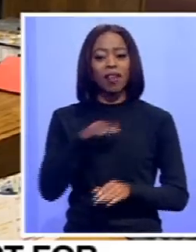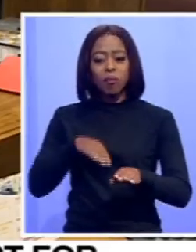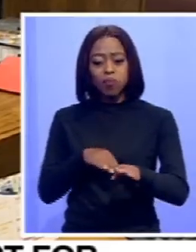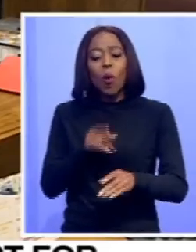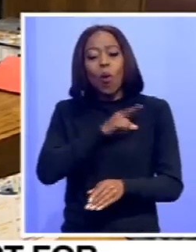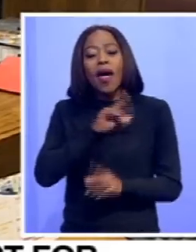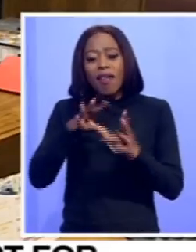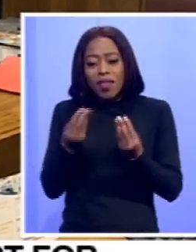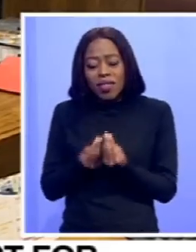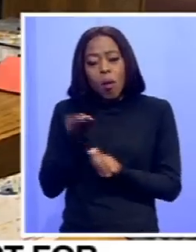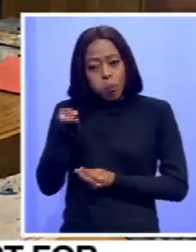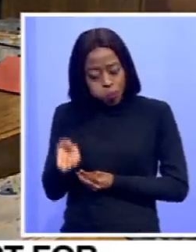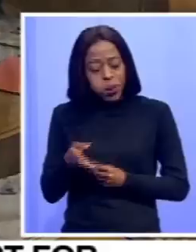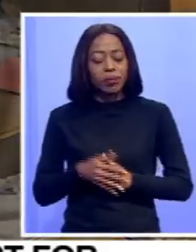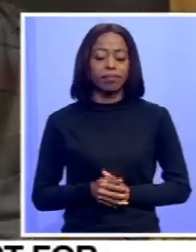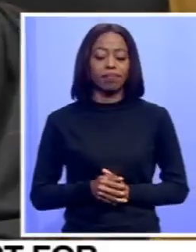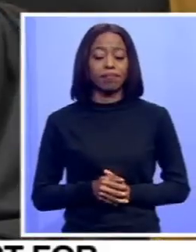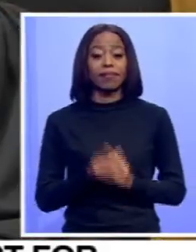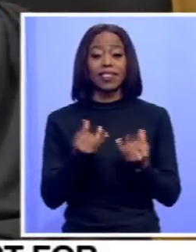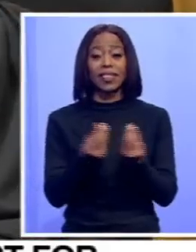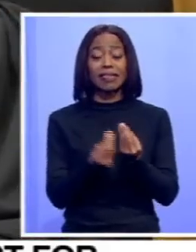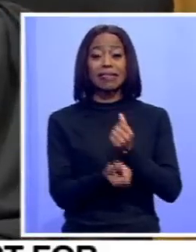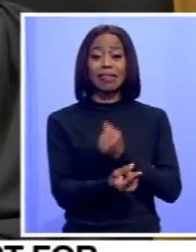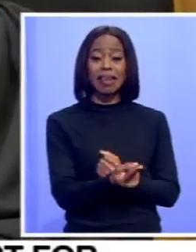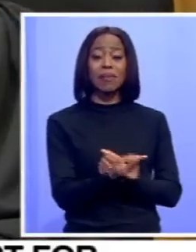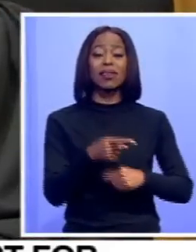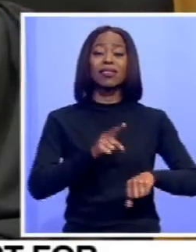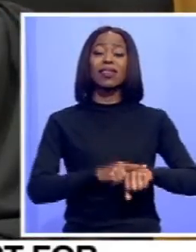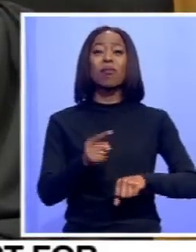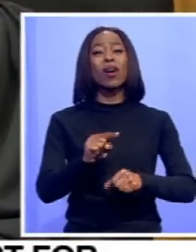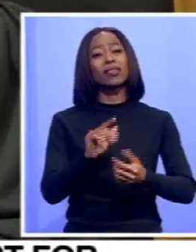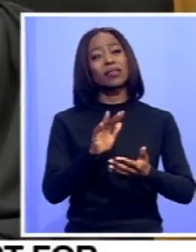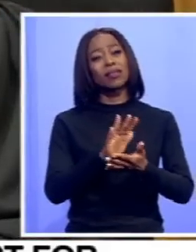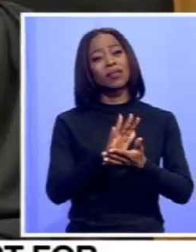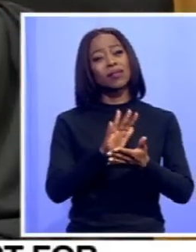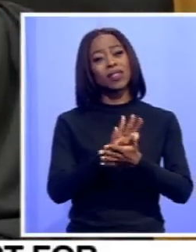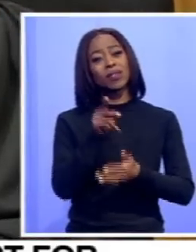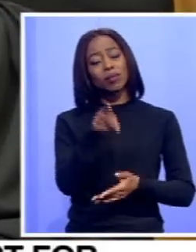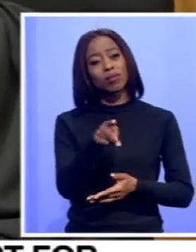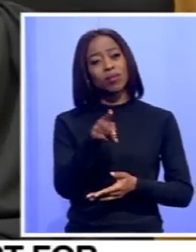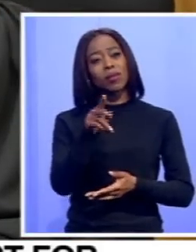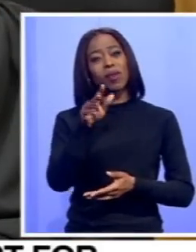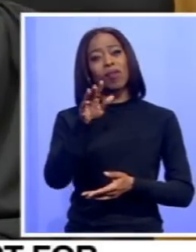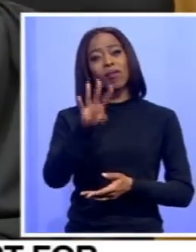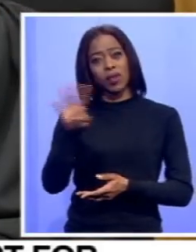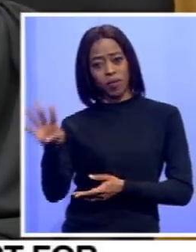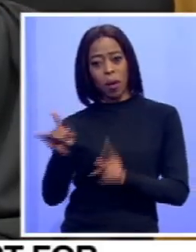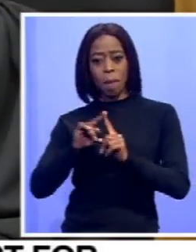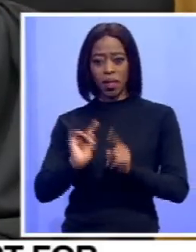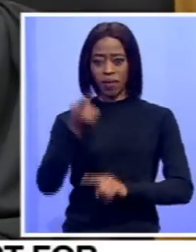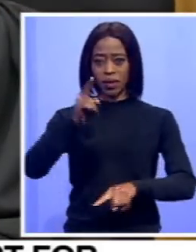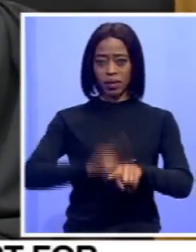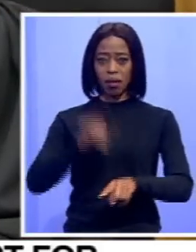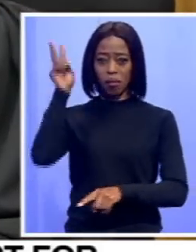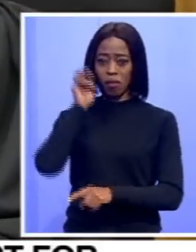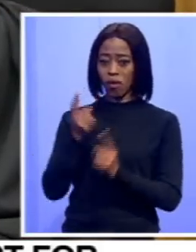permit. Sub 23, the incident had taken place at approximately 15H44, but the first time that he had heard from the